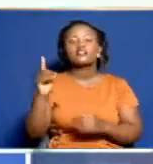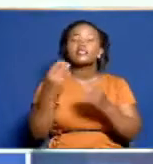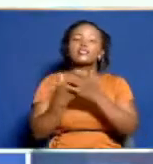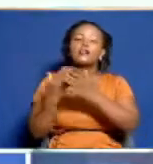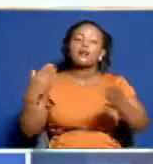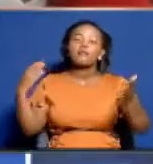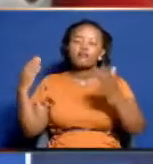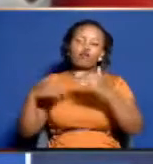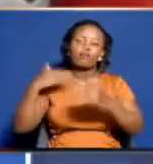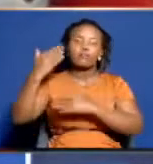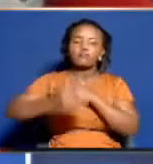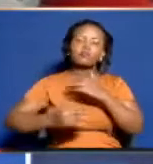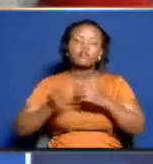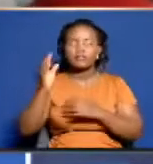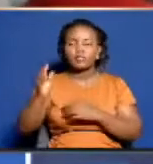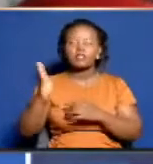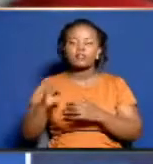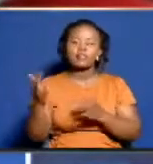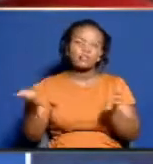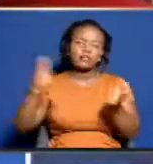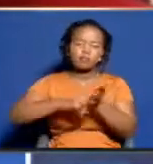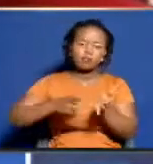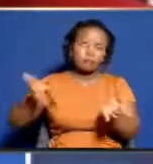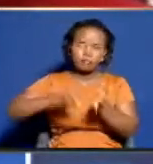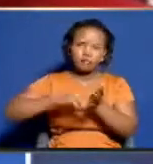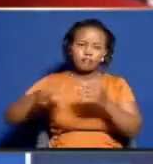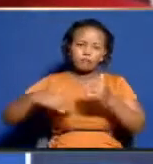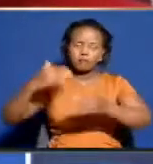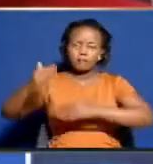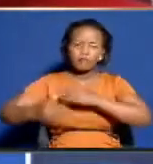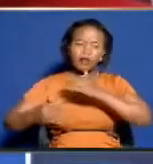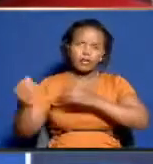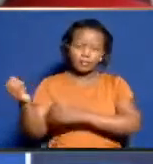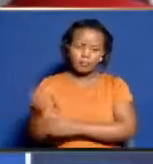5 CBC rollout next month.